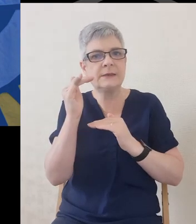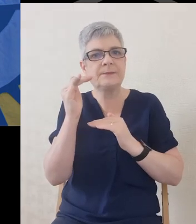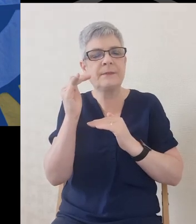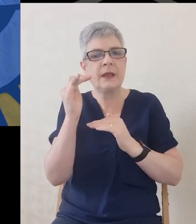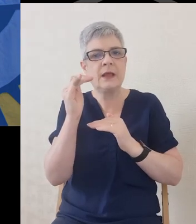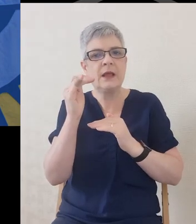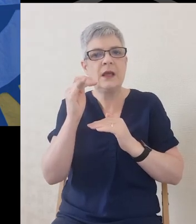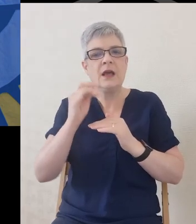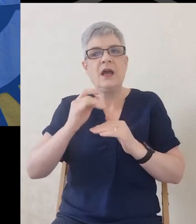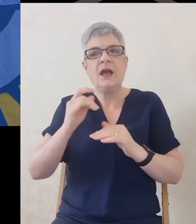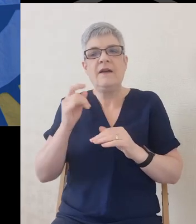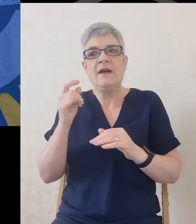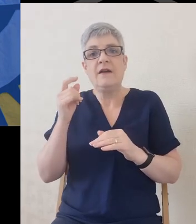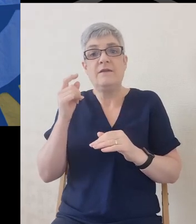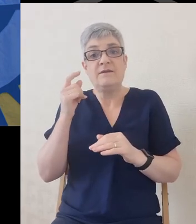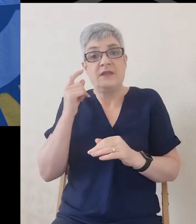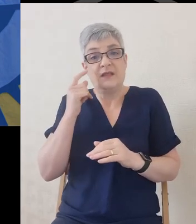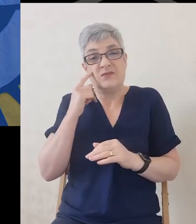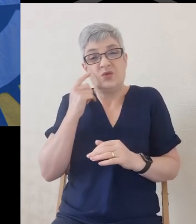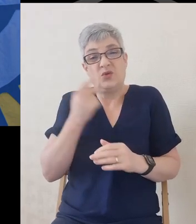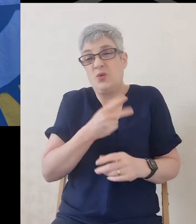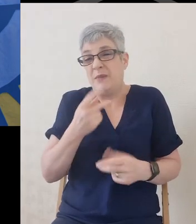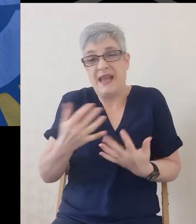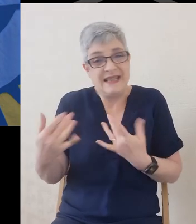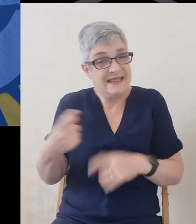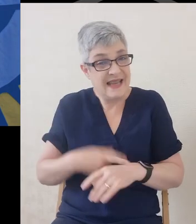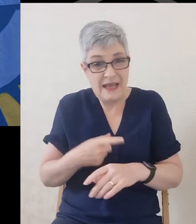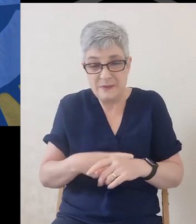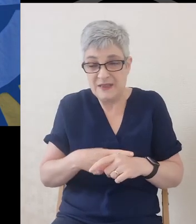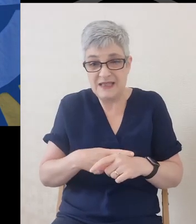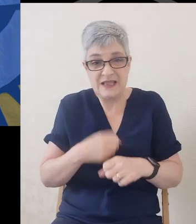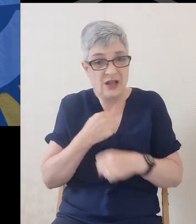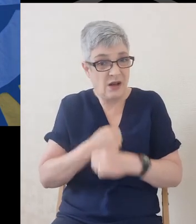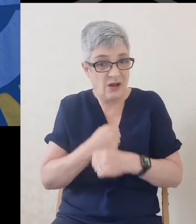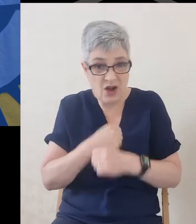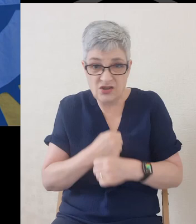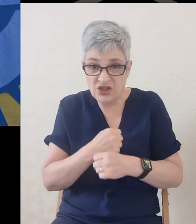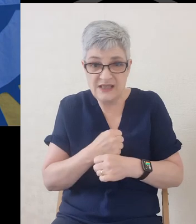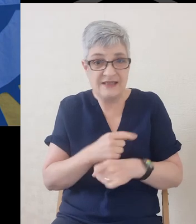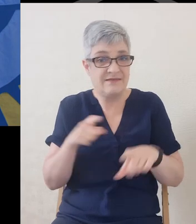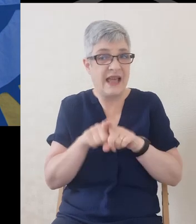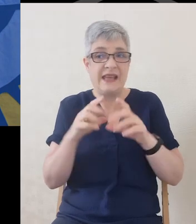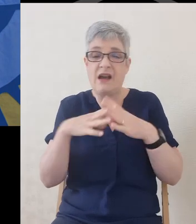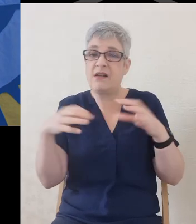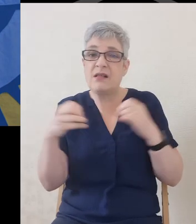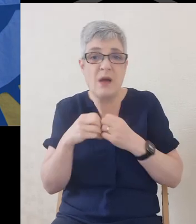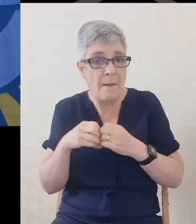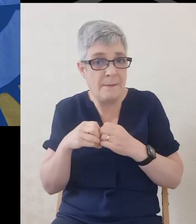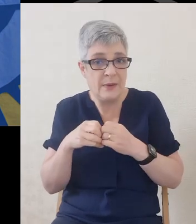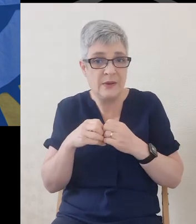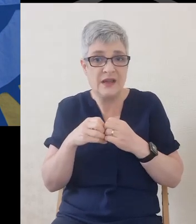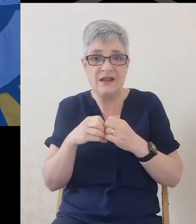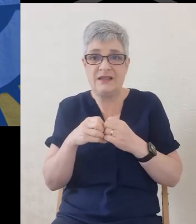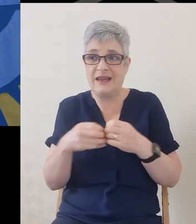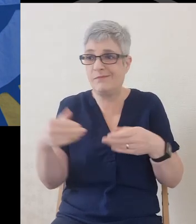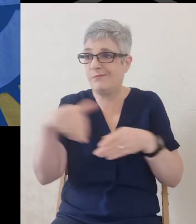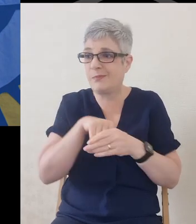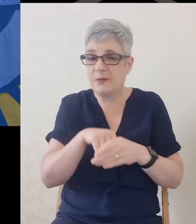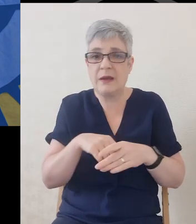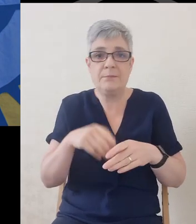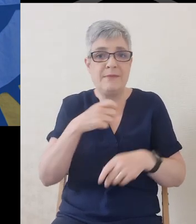kingdom was going to be for people like them, too often the church has become a club that is for the interest of its own members.